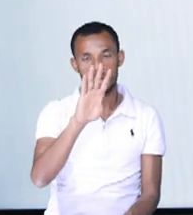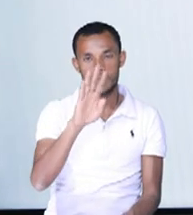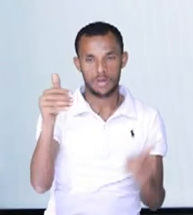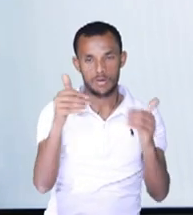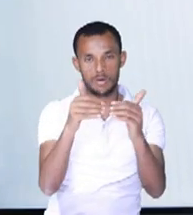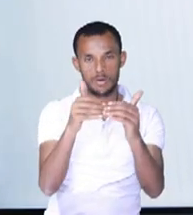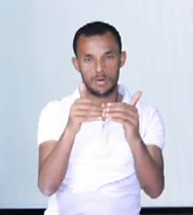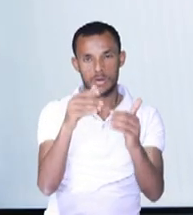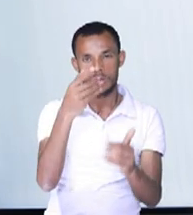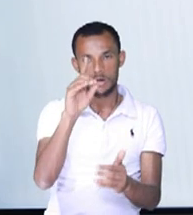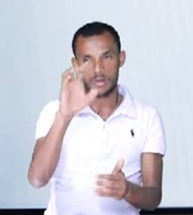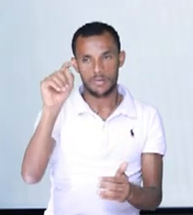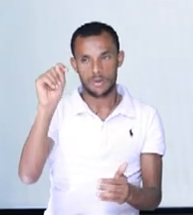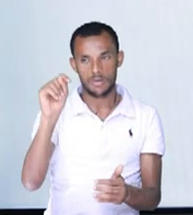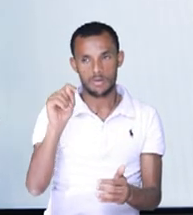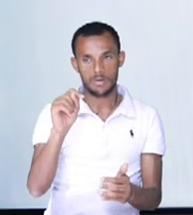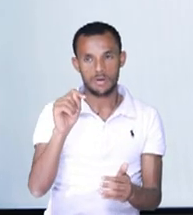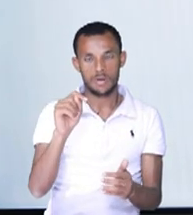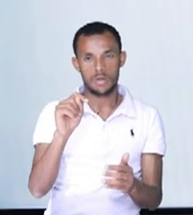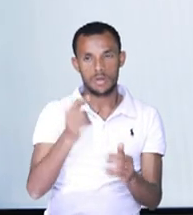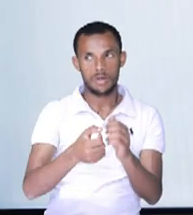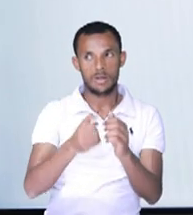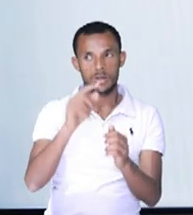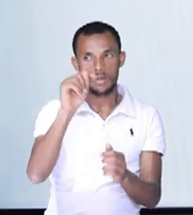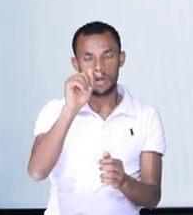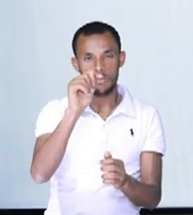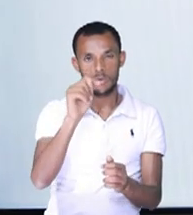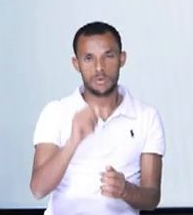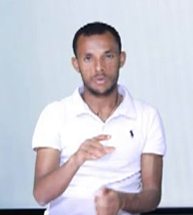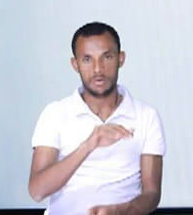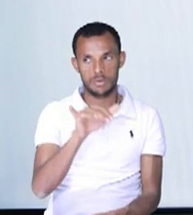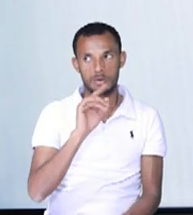is equal to the determinant of the transpose it will be.